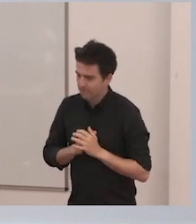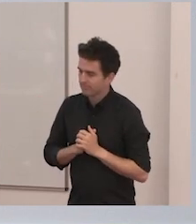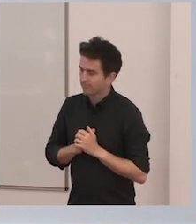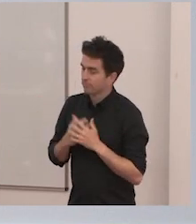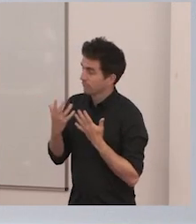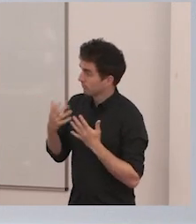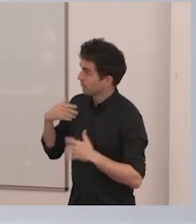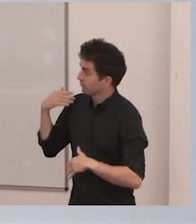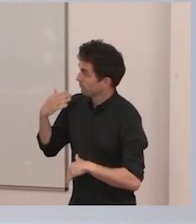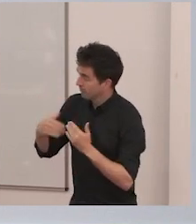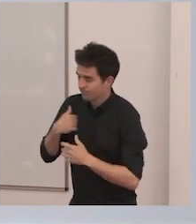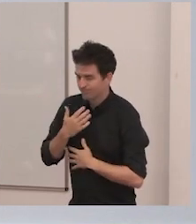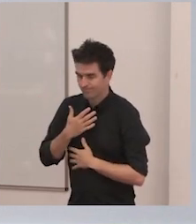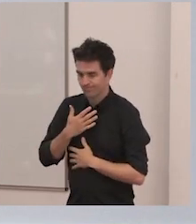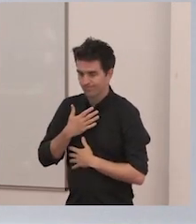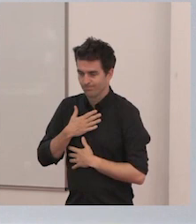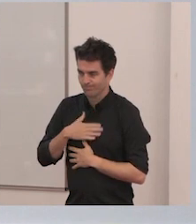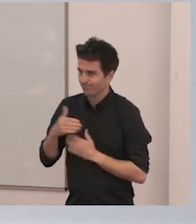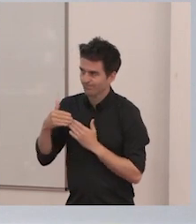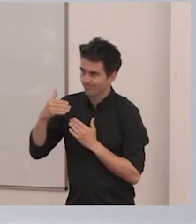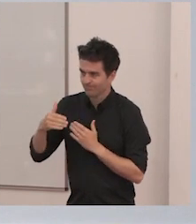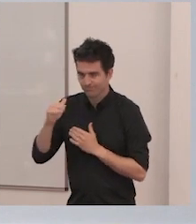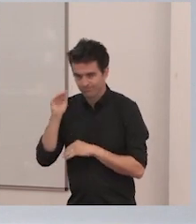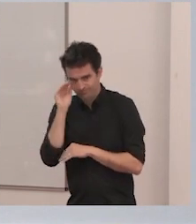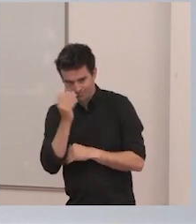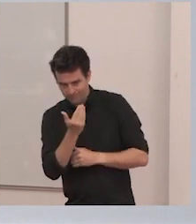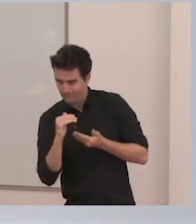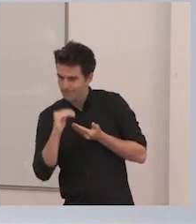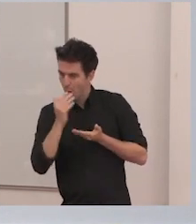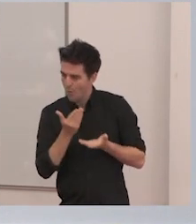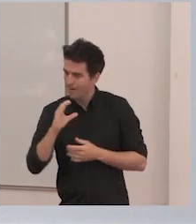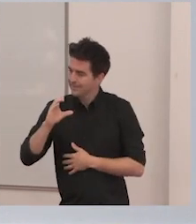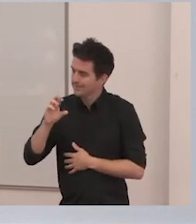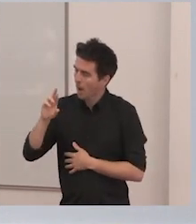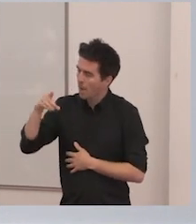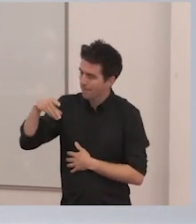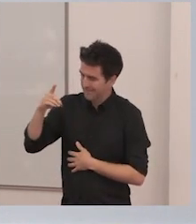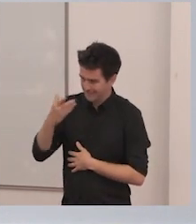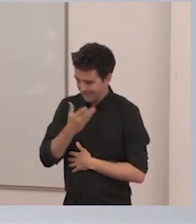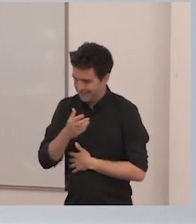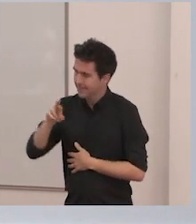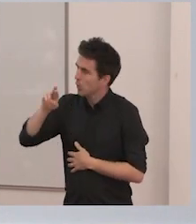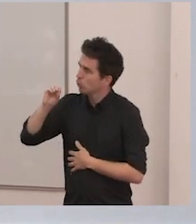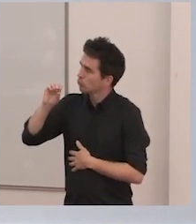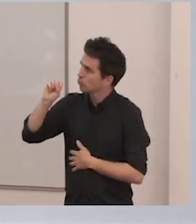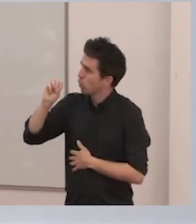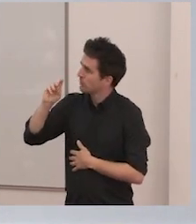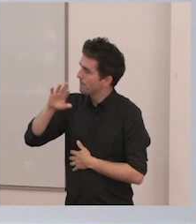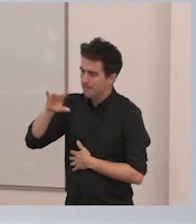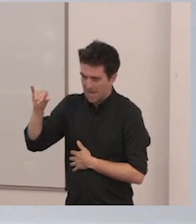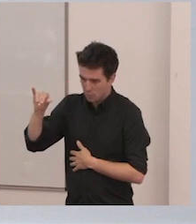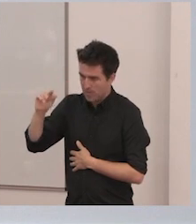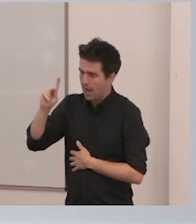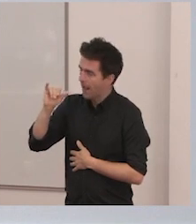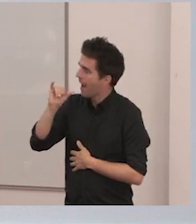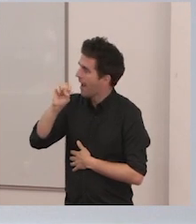in disability policy and reform, who is an active member of the ad hoc committee that negotiated the convention, and so is the